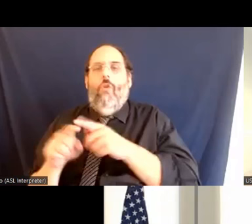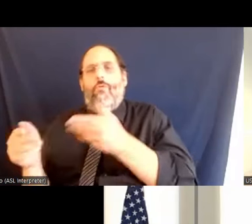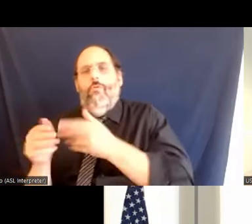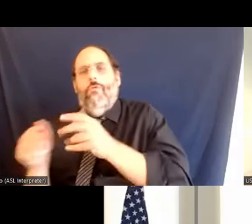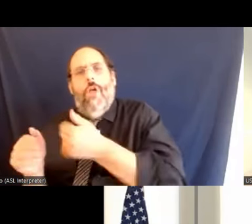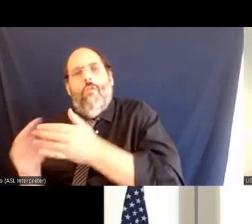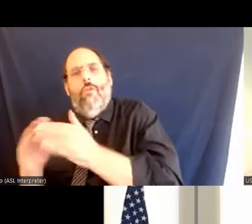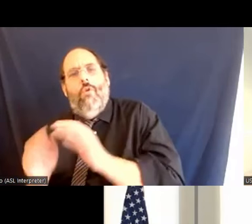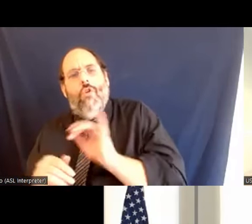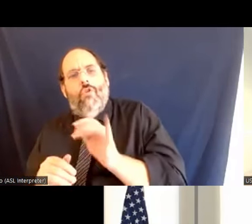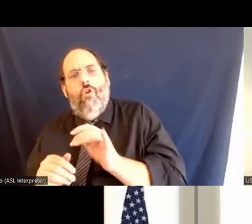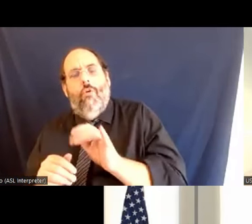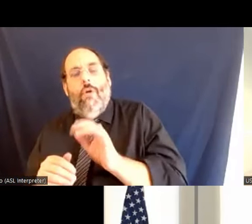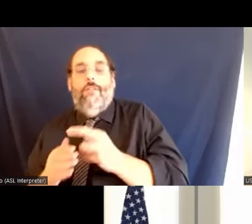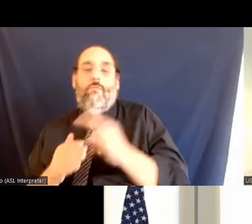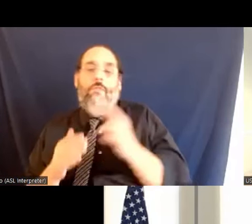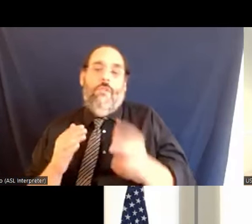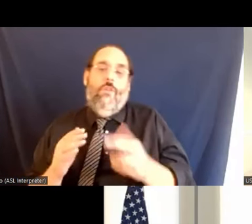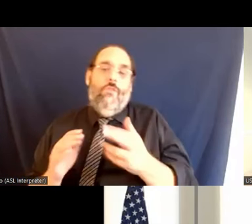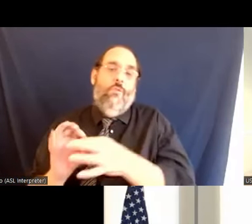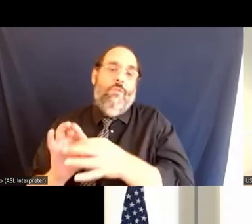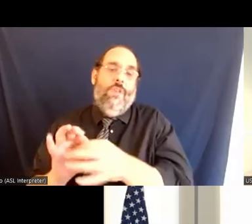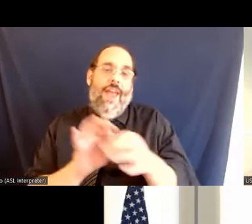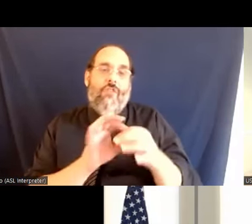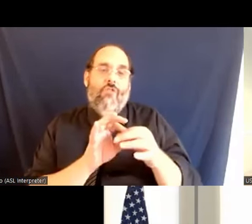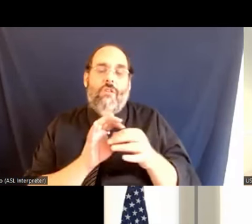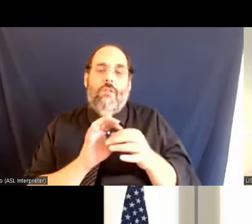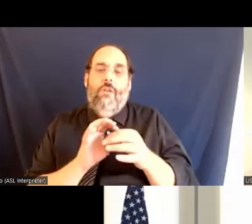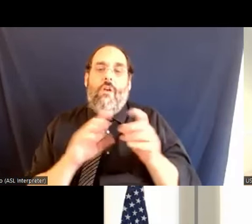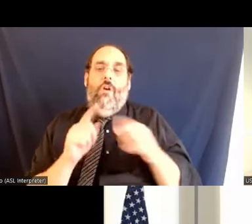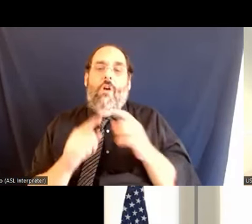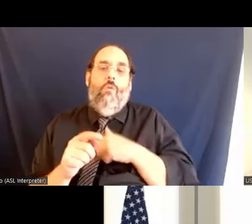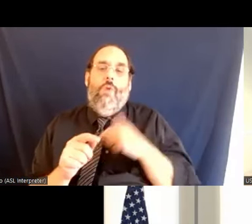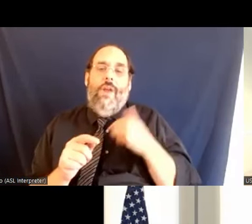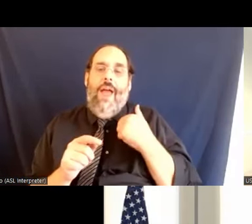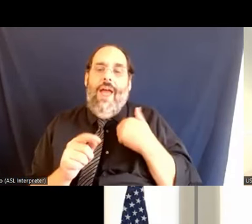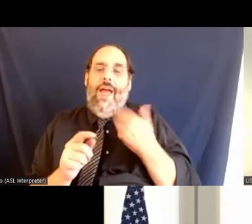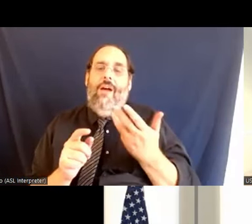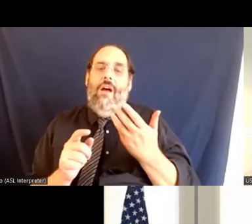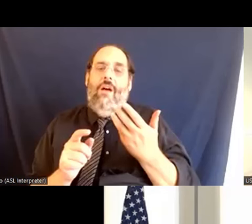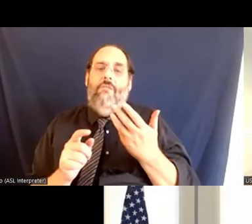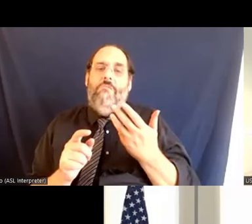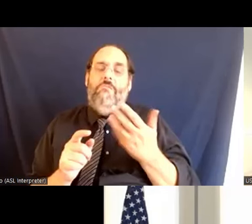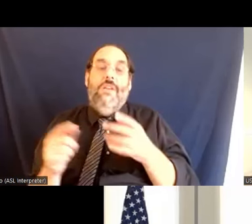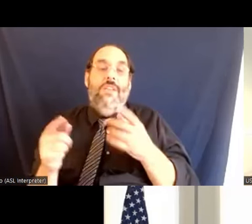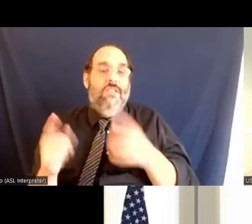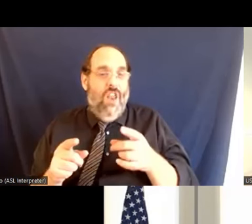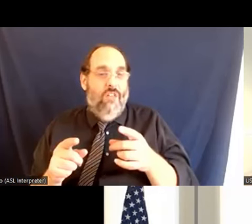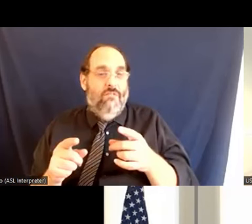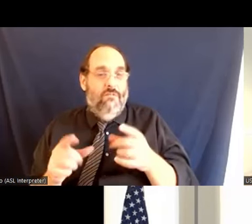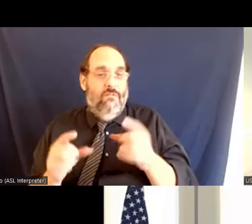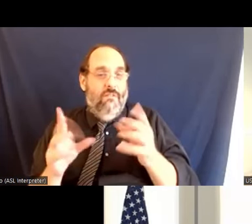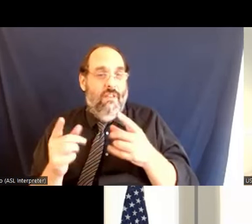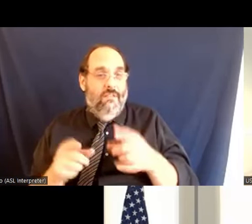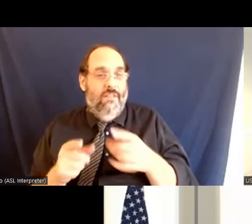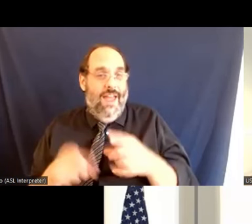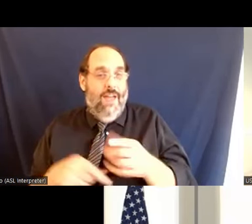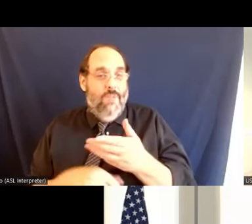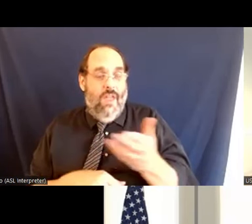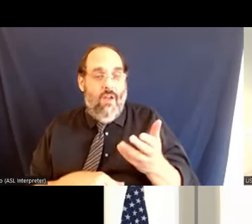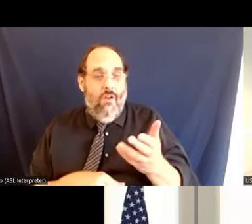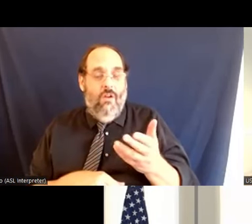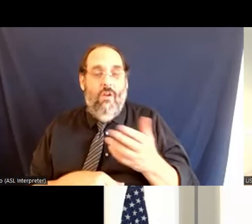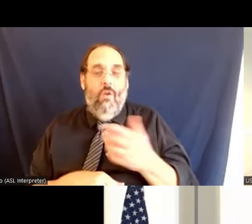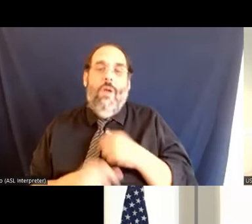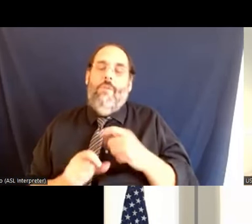others. And as a result of these connections, when we had hate incidents in the state, we were able